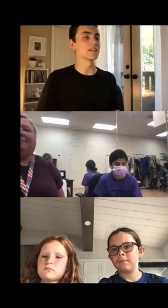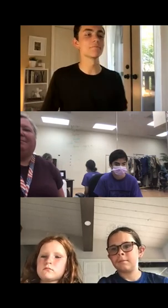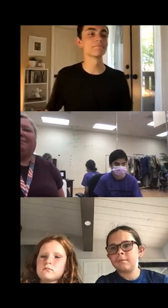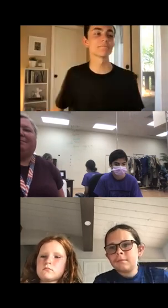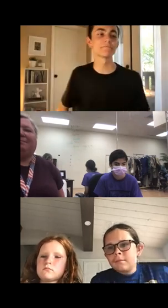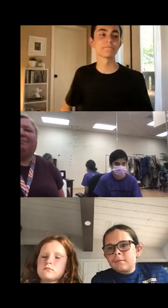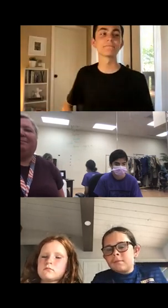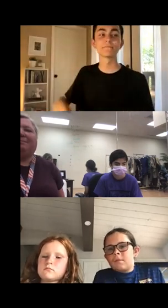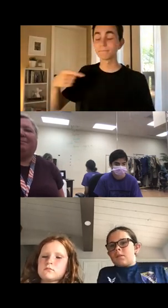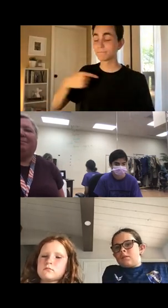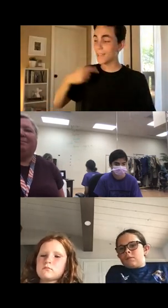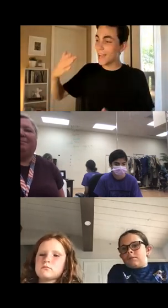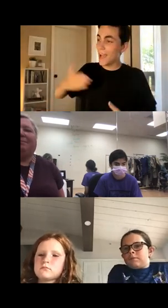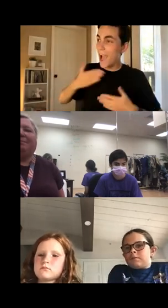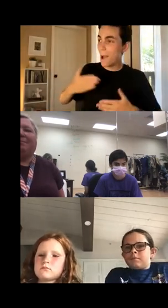is me.